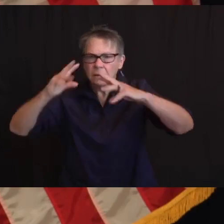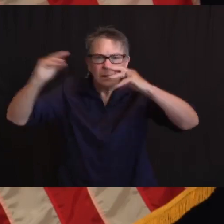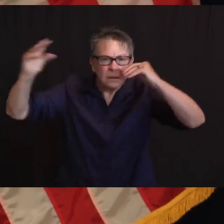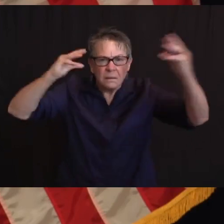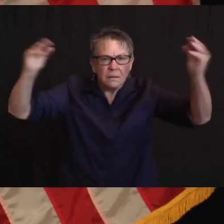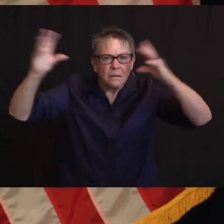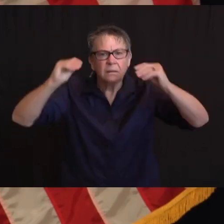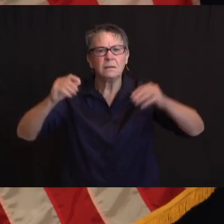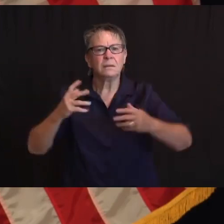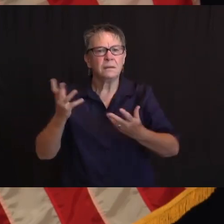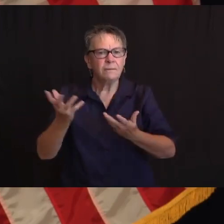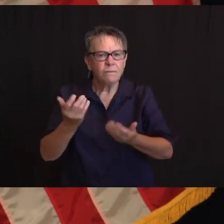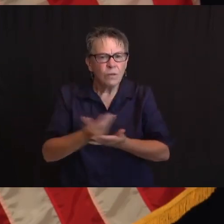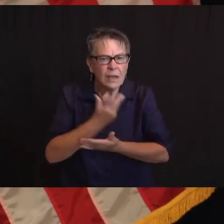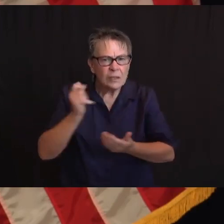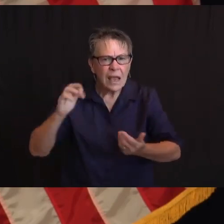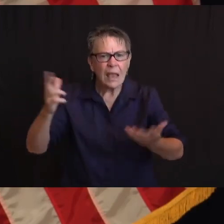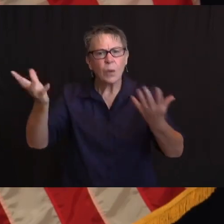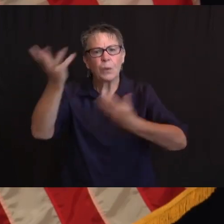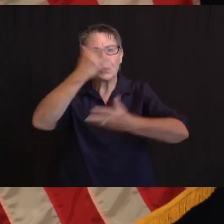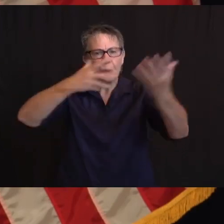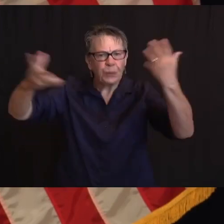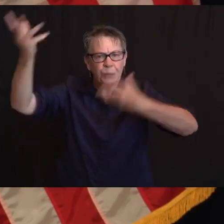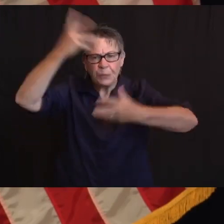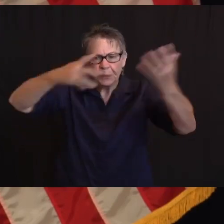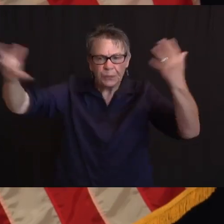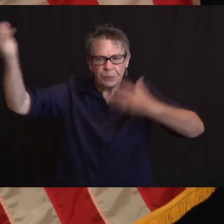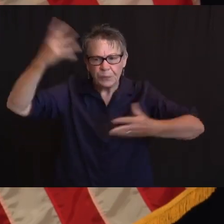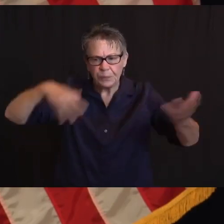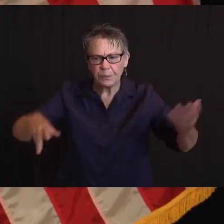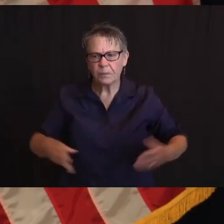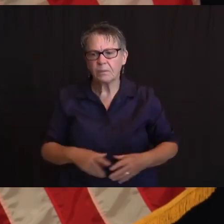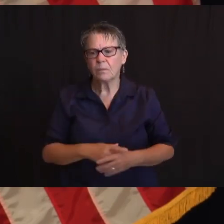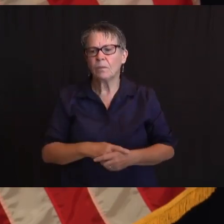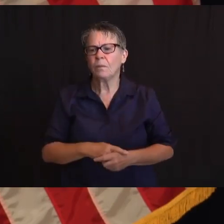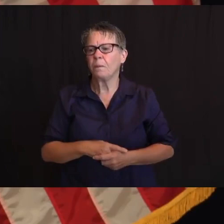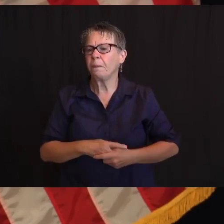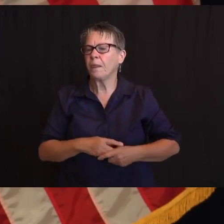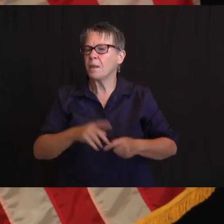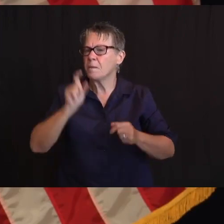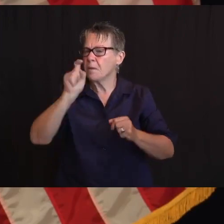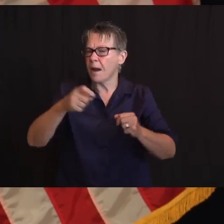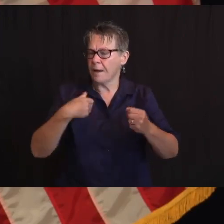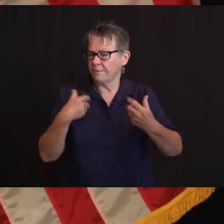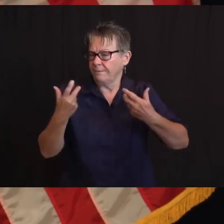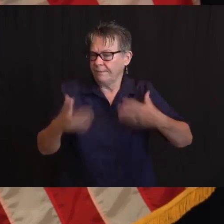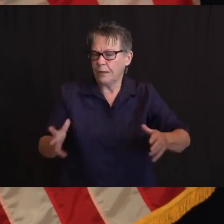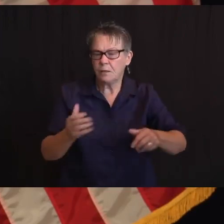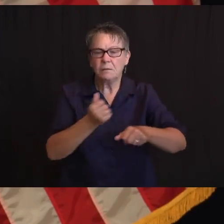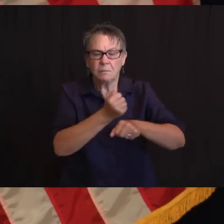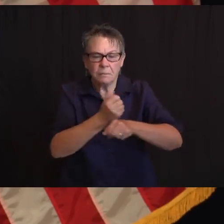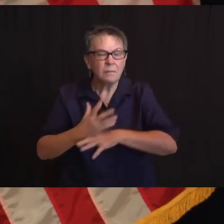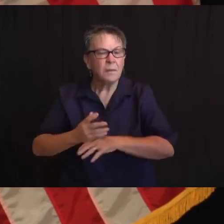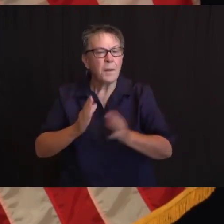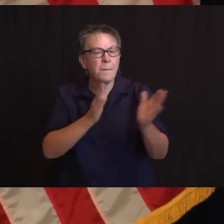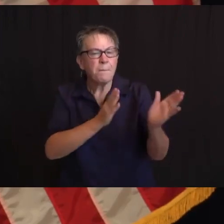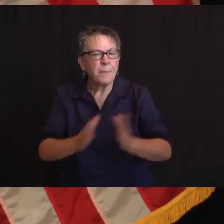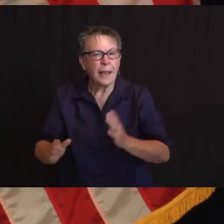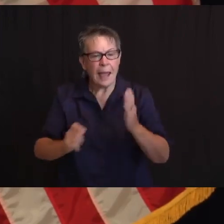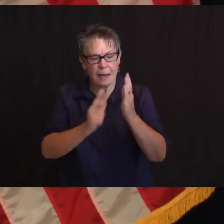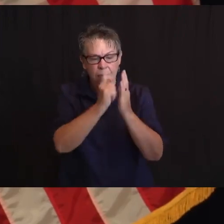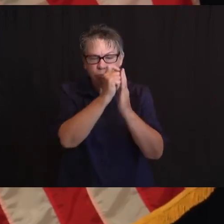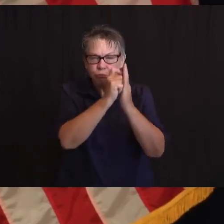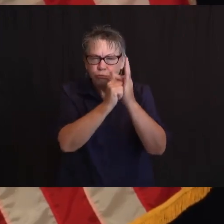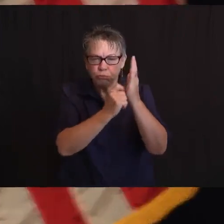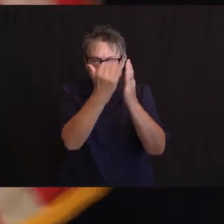that is set forth in the rules. You know, it's a little detailed, but, you know, it's certainly set forth in rule. And we can follow up and make sure you know